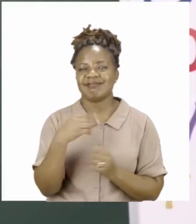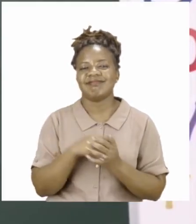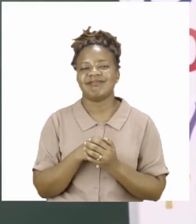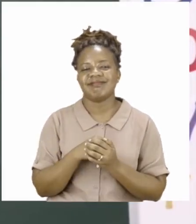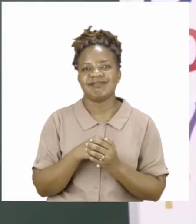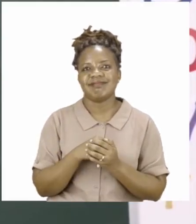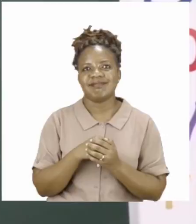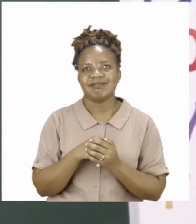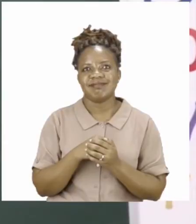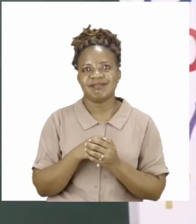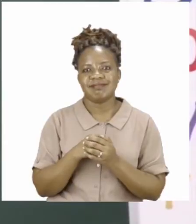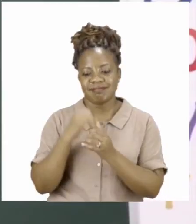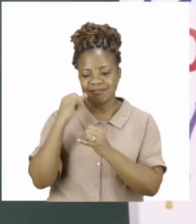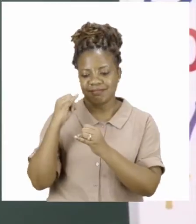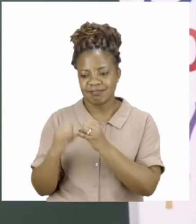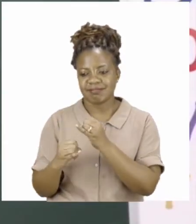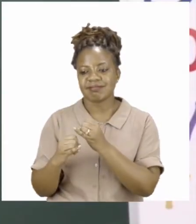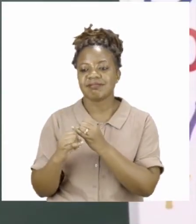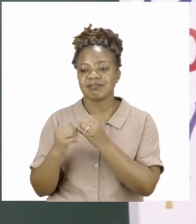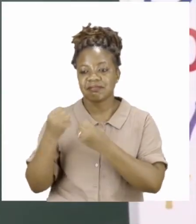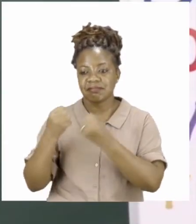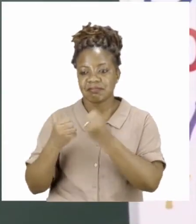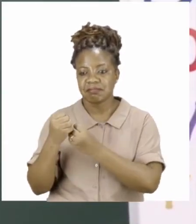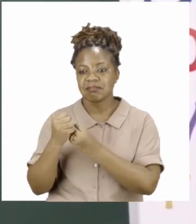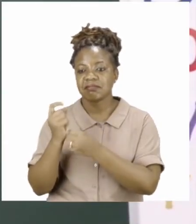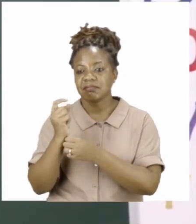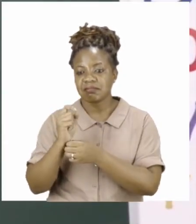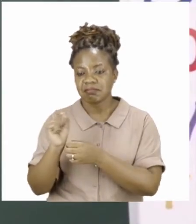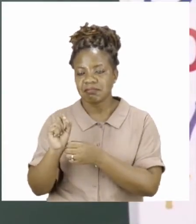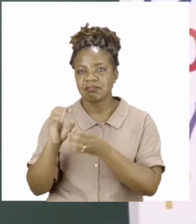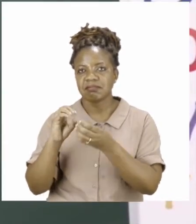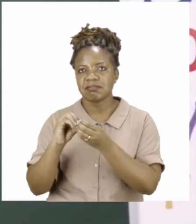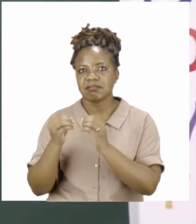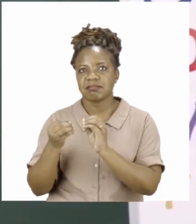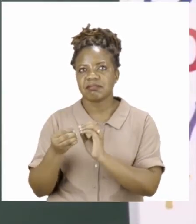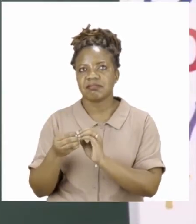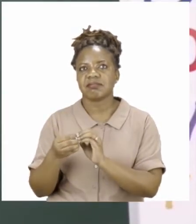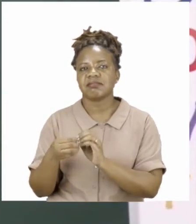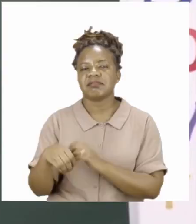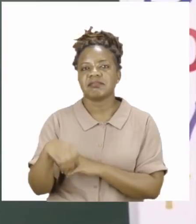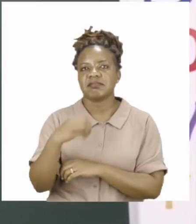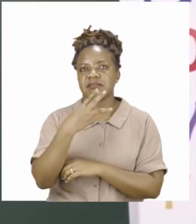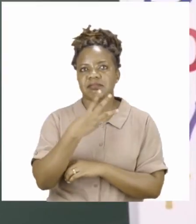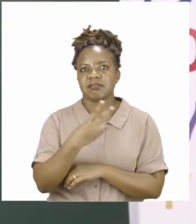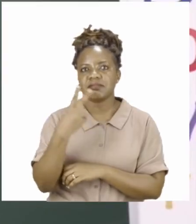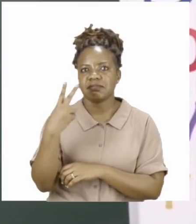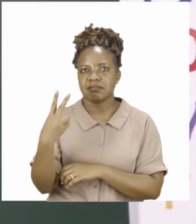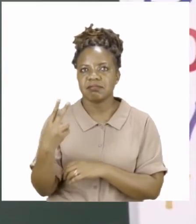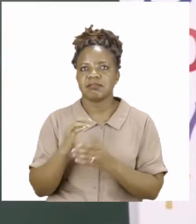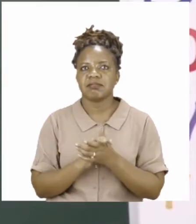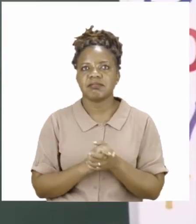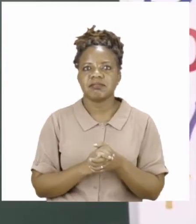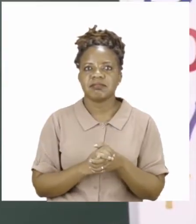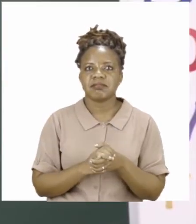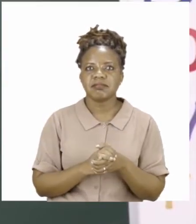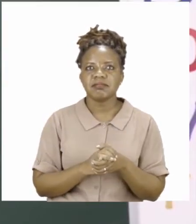32. And that is the last car that we're going to count. So remember, when you're using counters, try to make